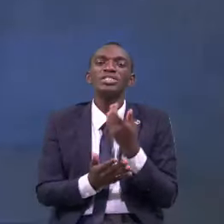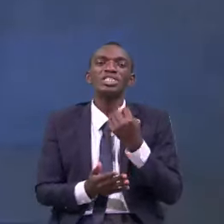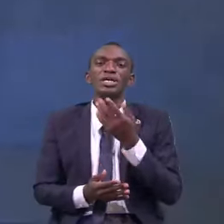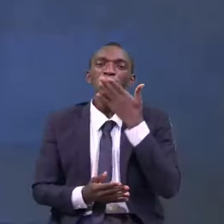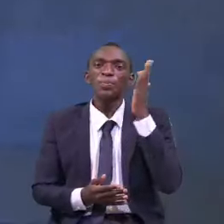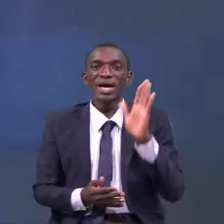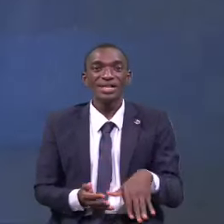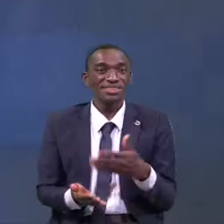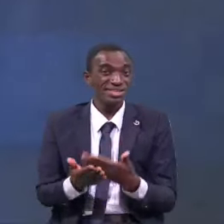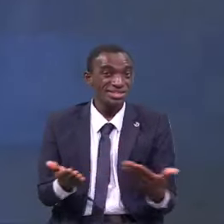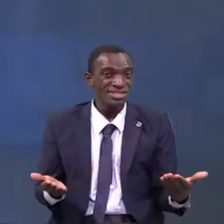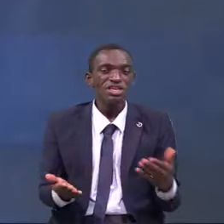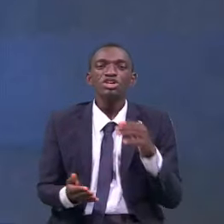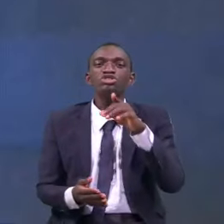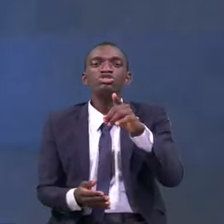God.